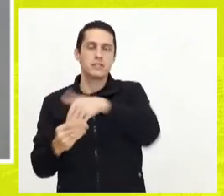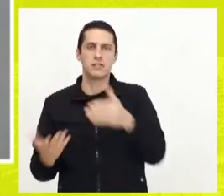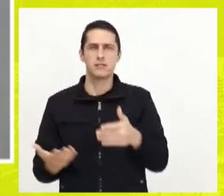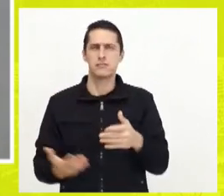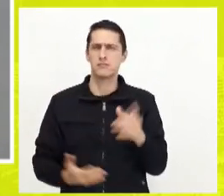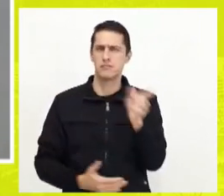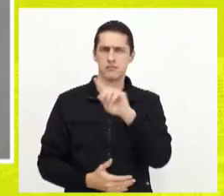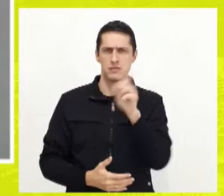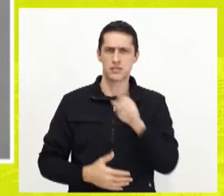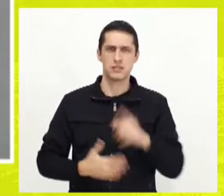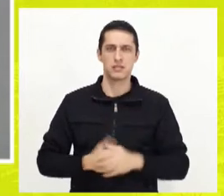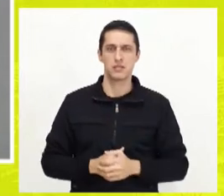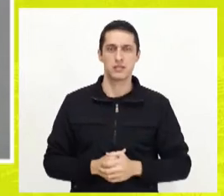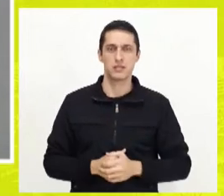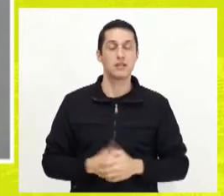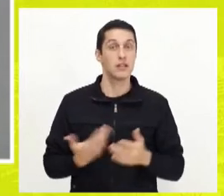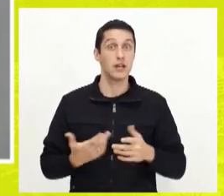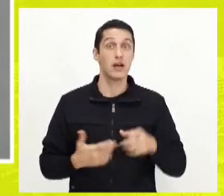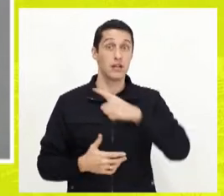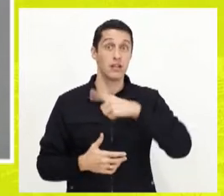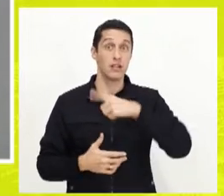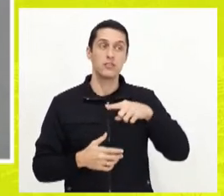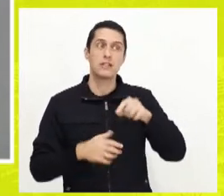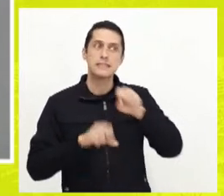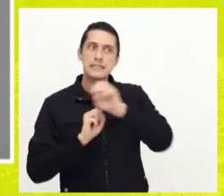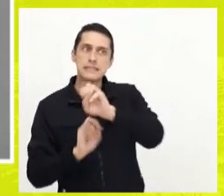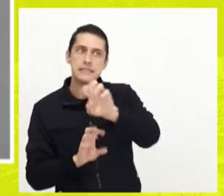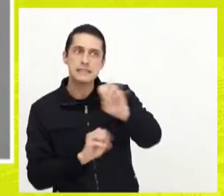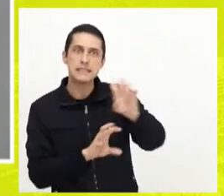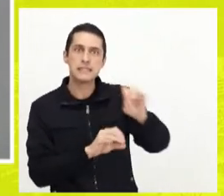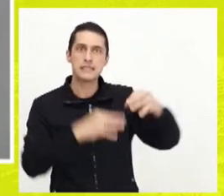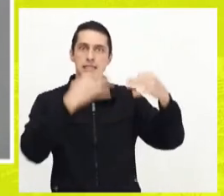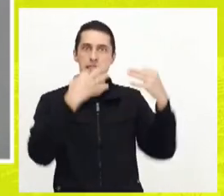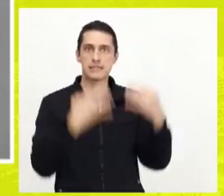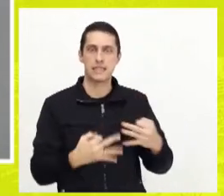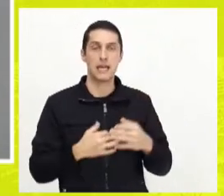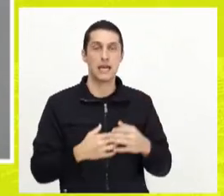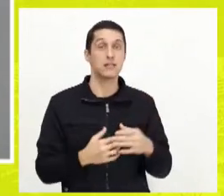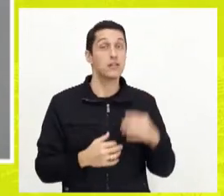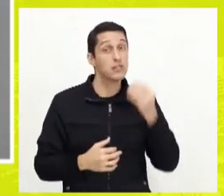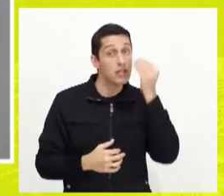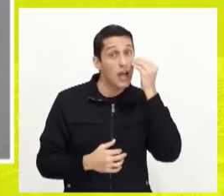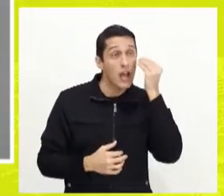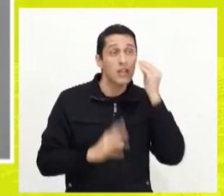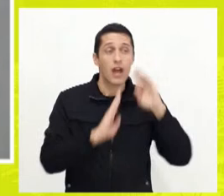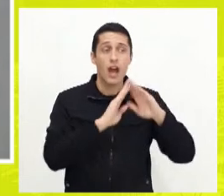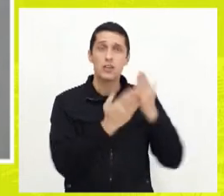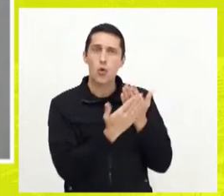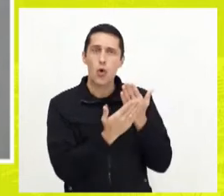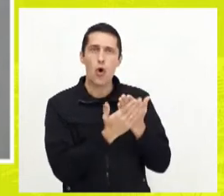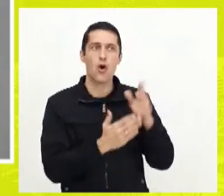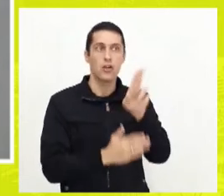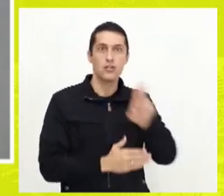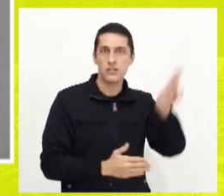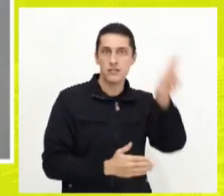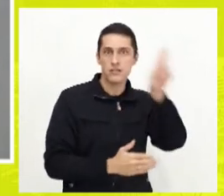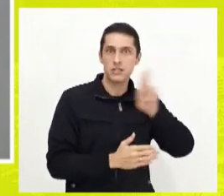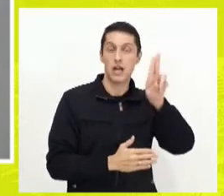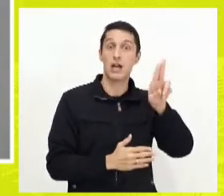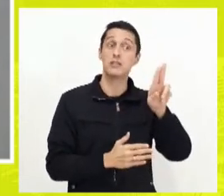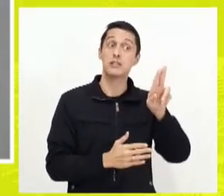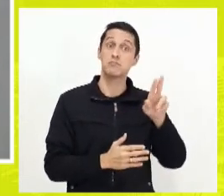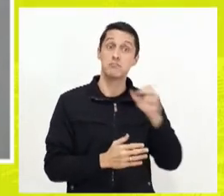small army we are trying to build in schools universities it can be of great value at this